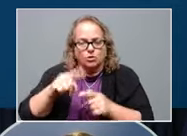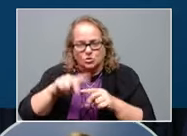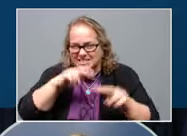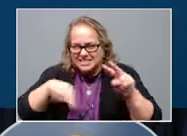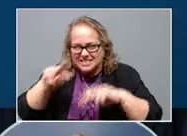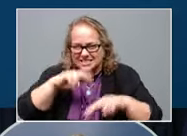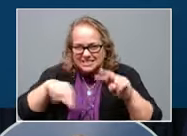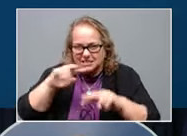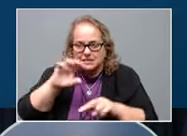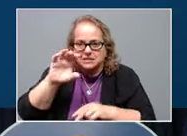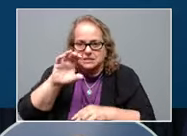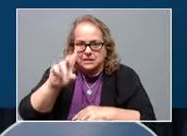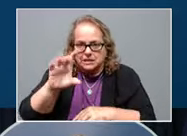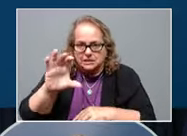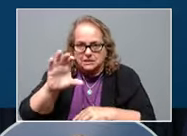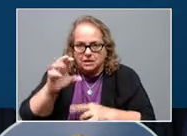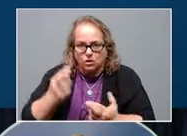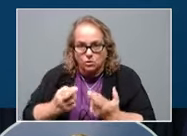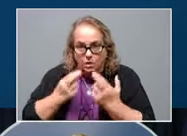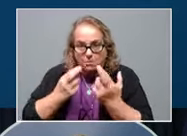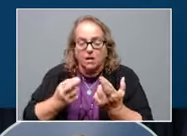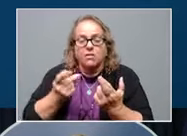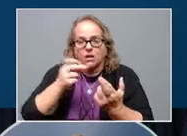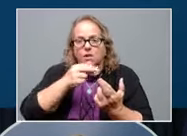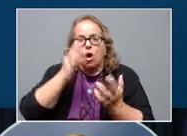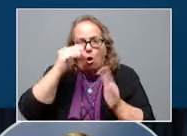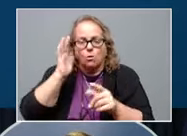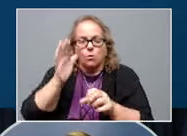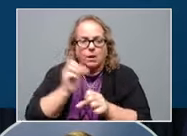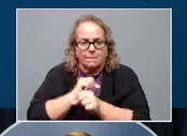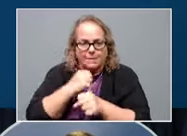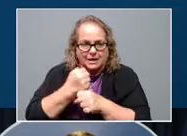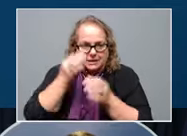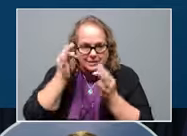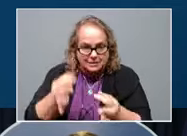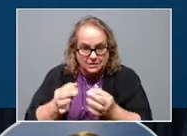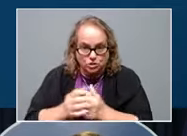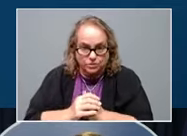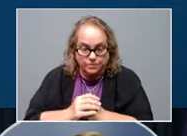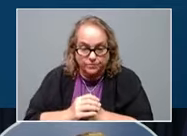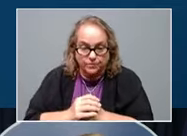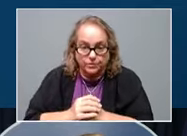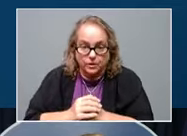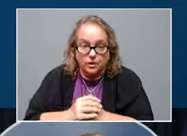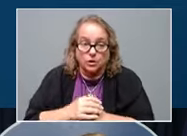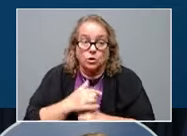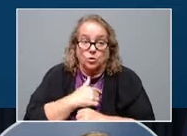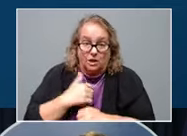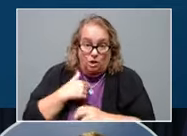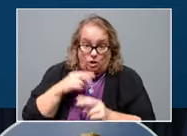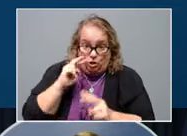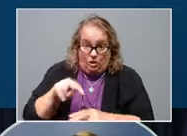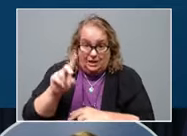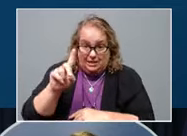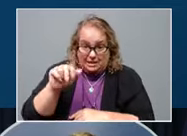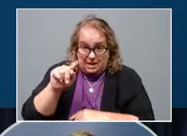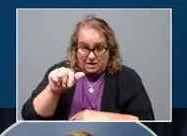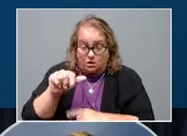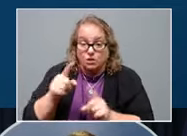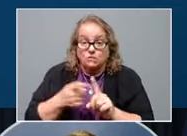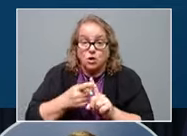recommendation, and then we hope make a decision. As we look at the data, first of all, this will be a really good thing for individuals